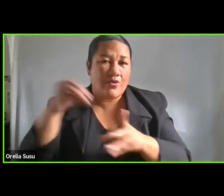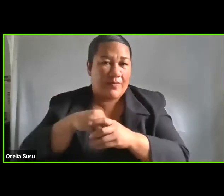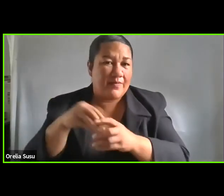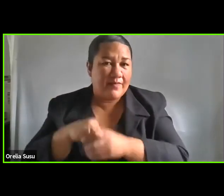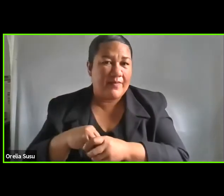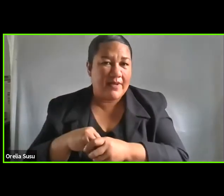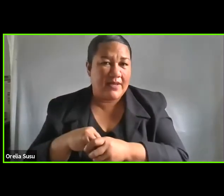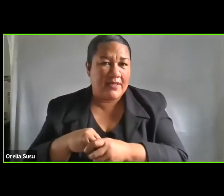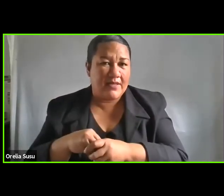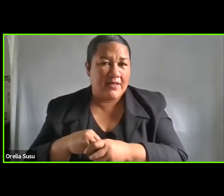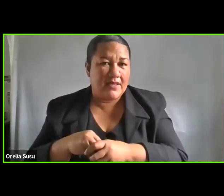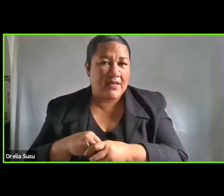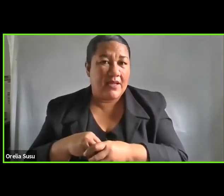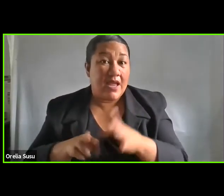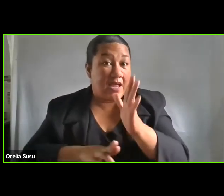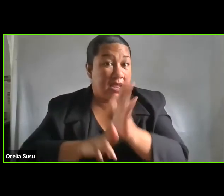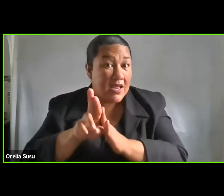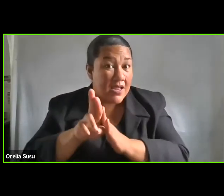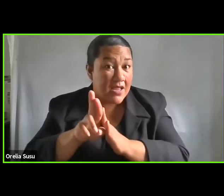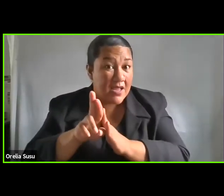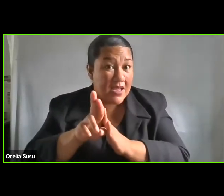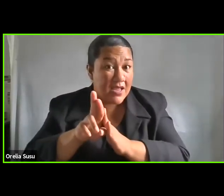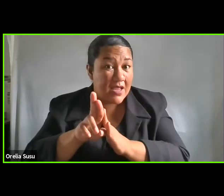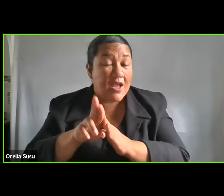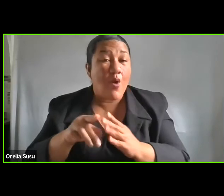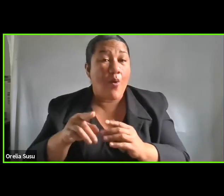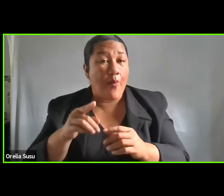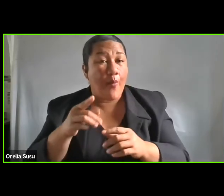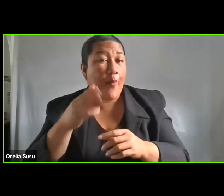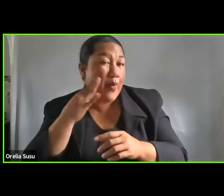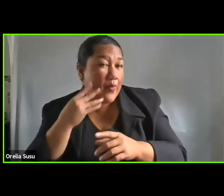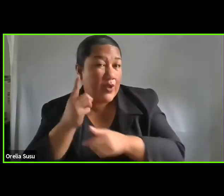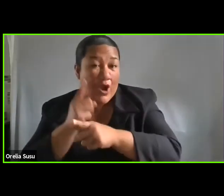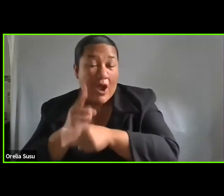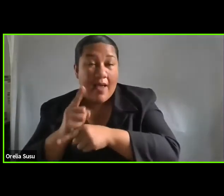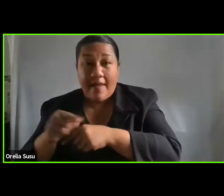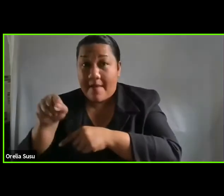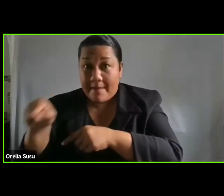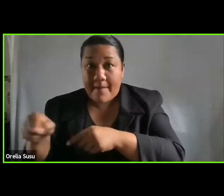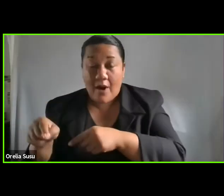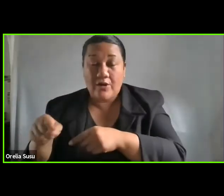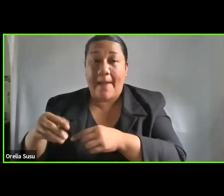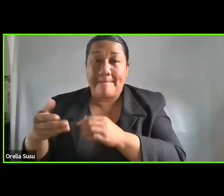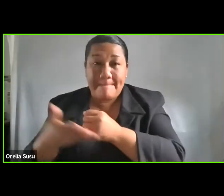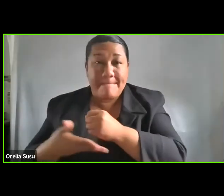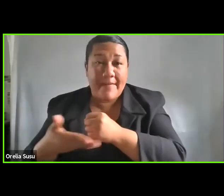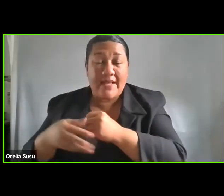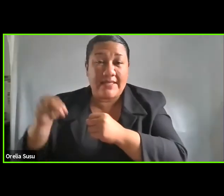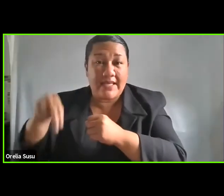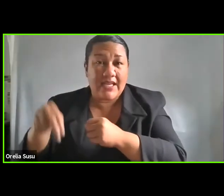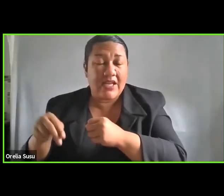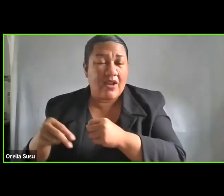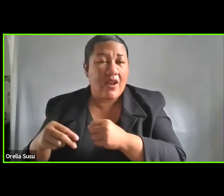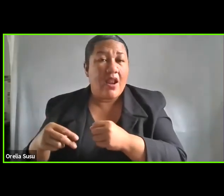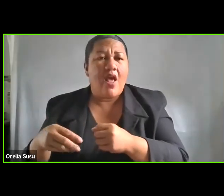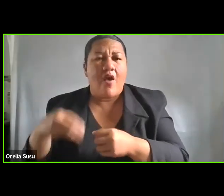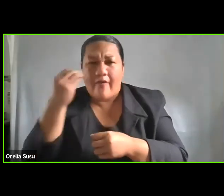Resilience and access to basic needs such as HR, HR, EVOG services, food, housing,